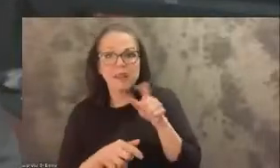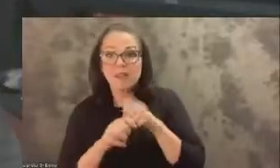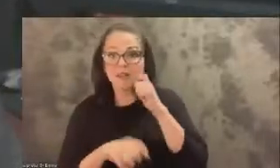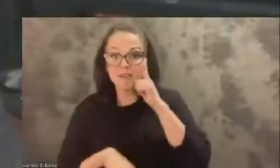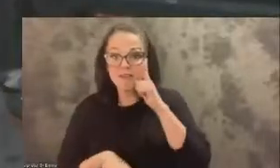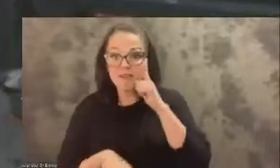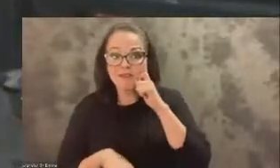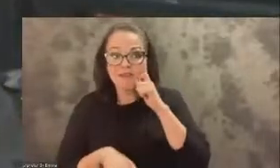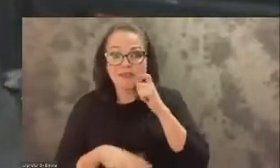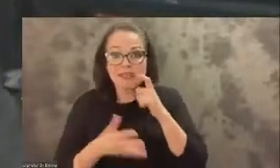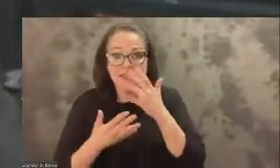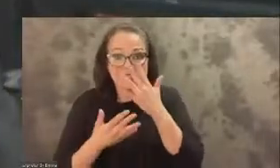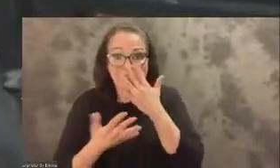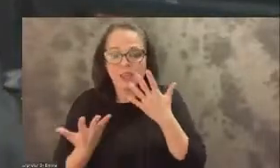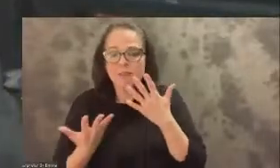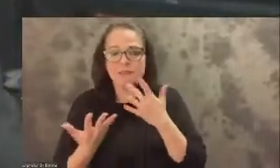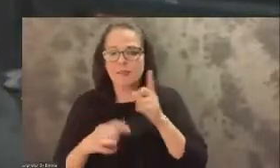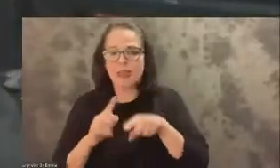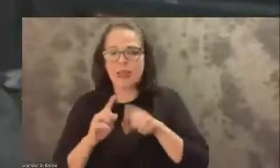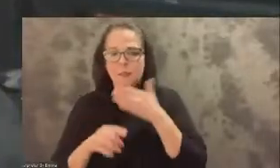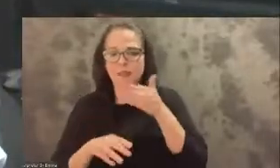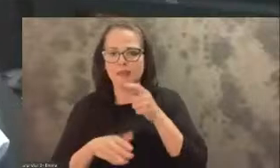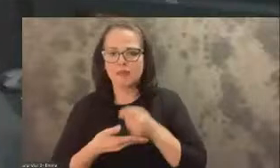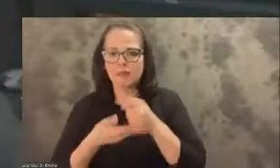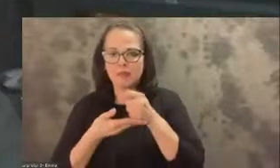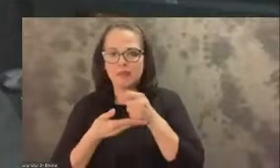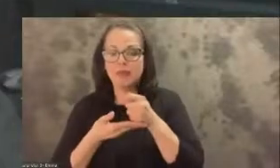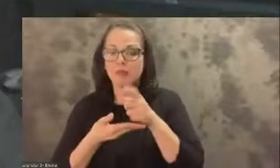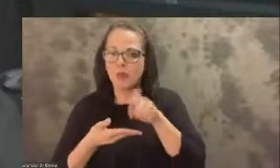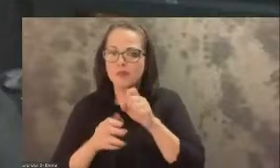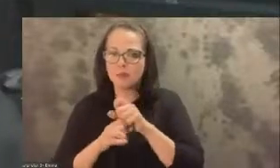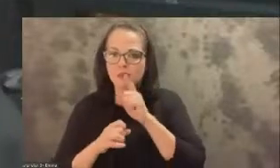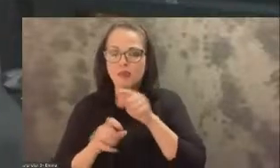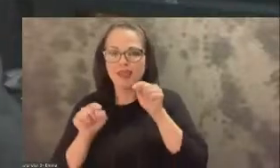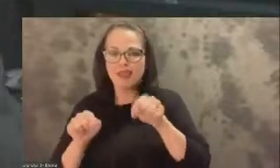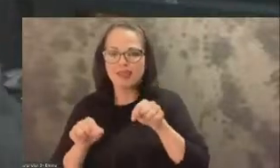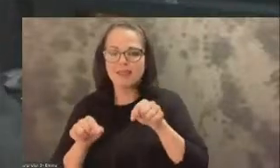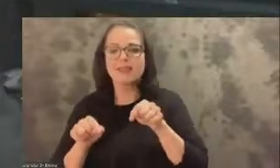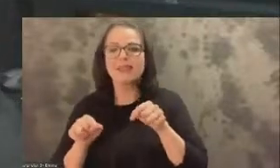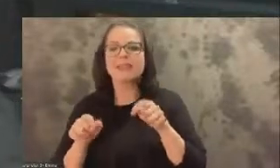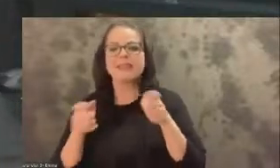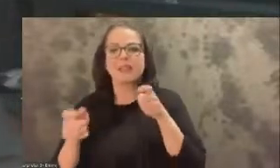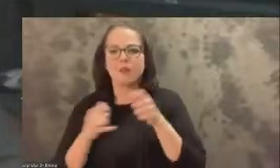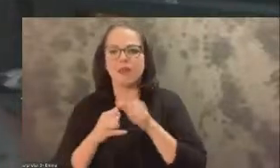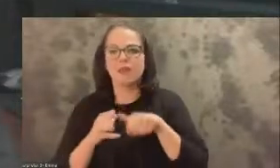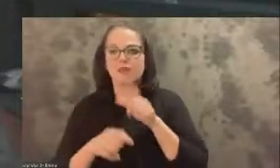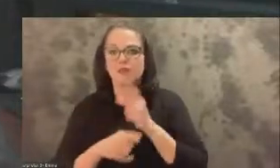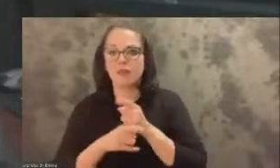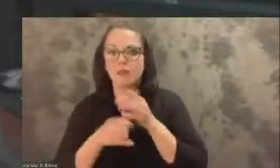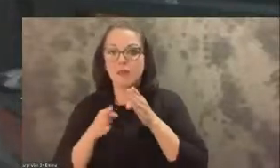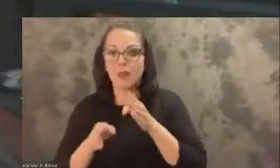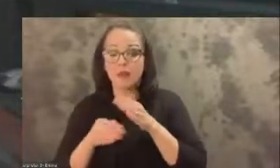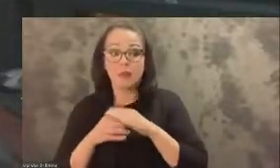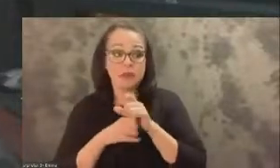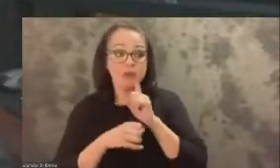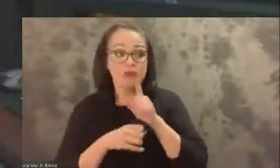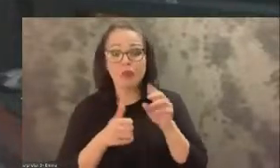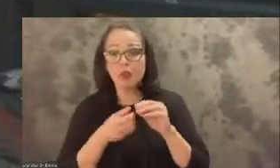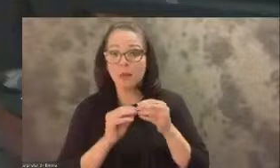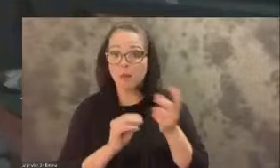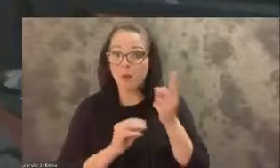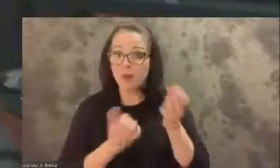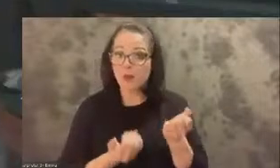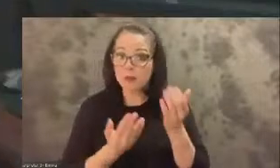best treatment available. And we got to make sure that this bias is dealt with. So I want to make sure that recommendation number 1 and the